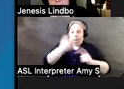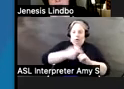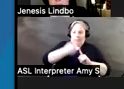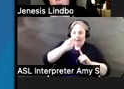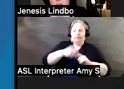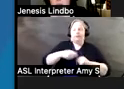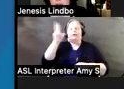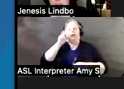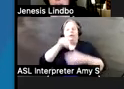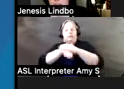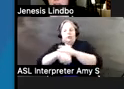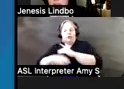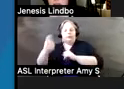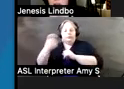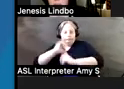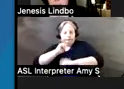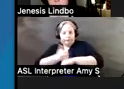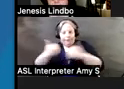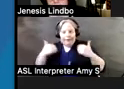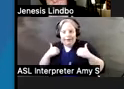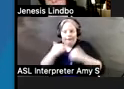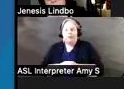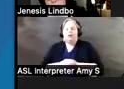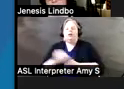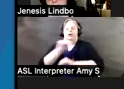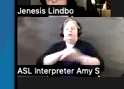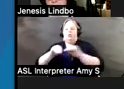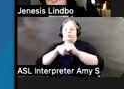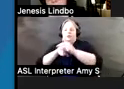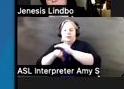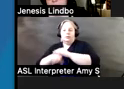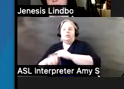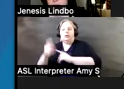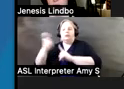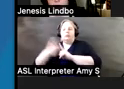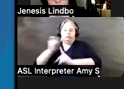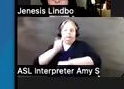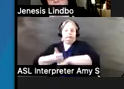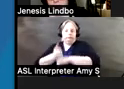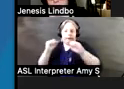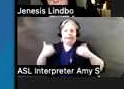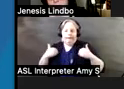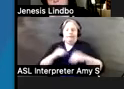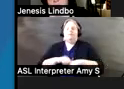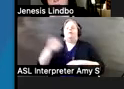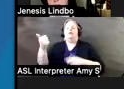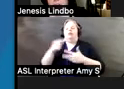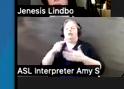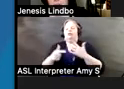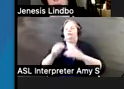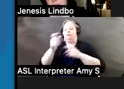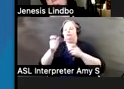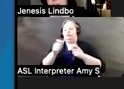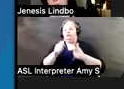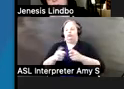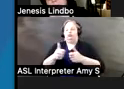hearing accessibility preset, motor accessibility preset, alternate controls. You